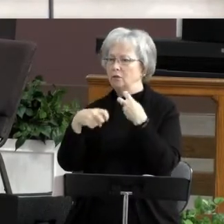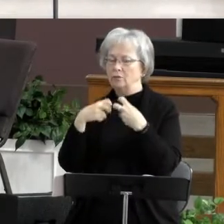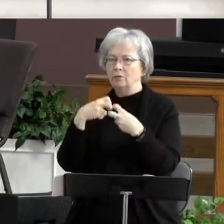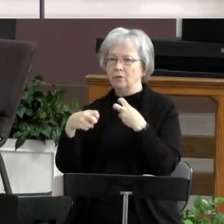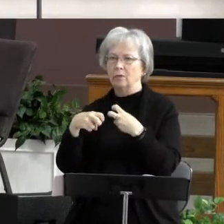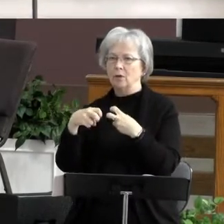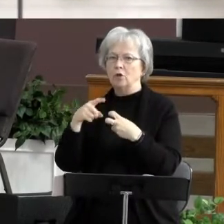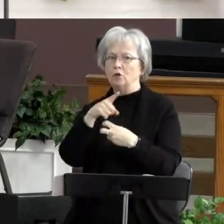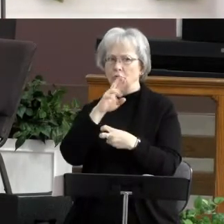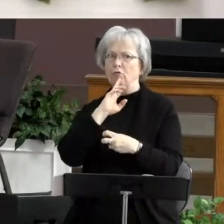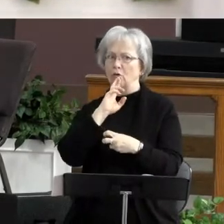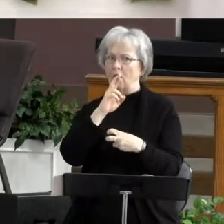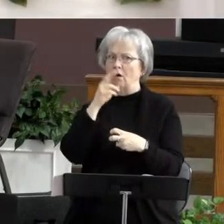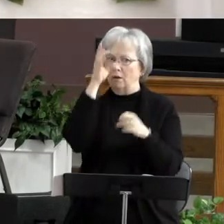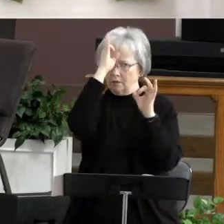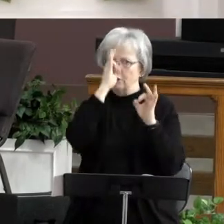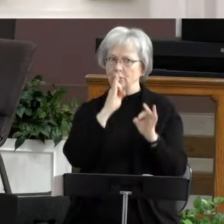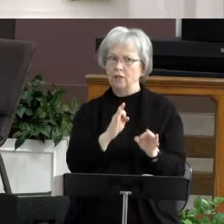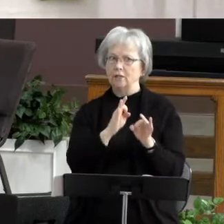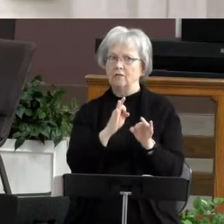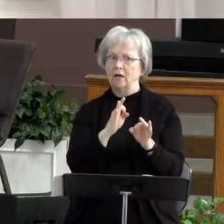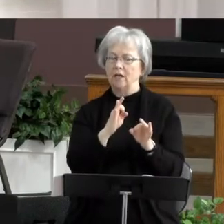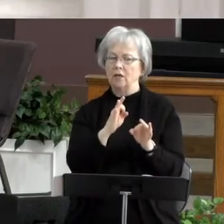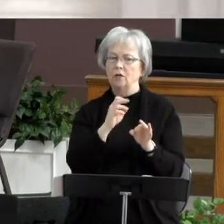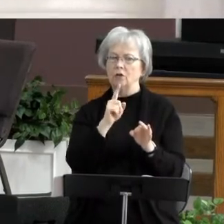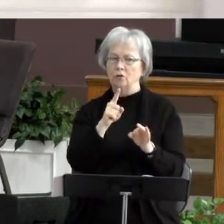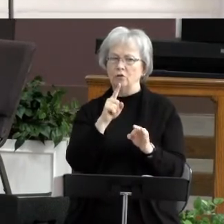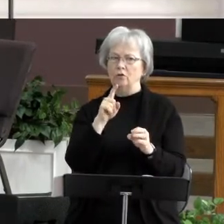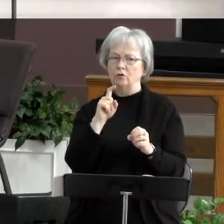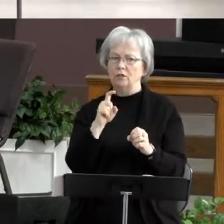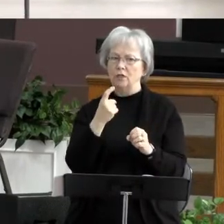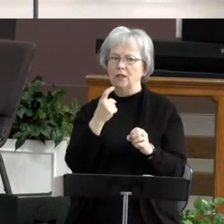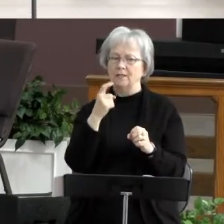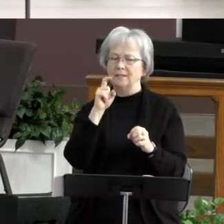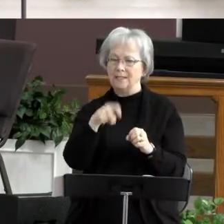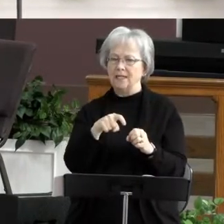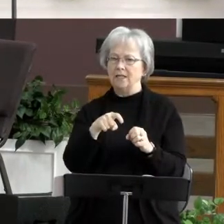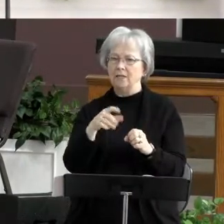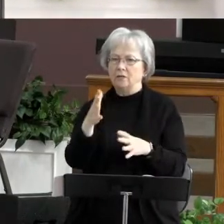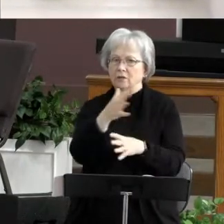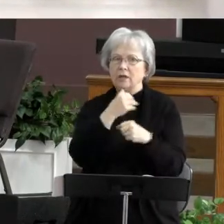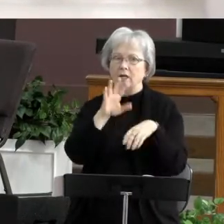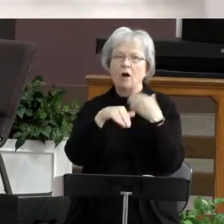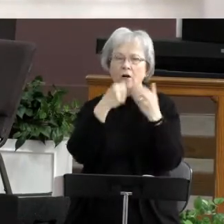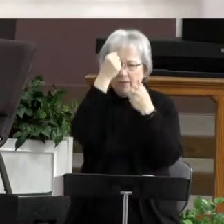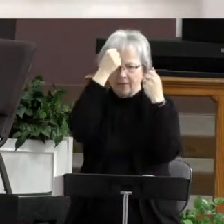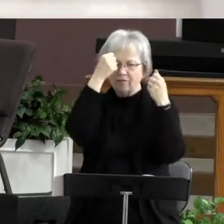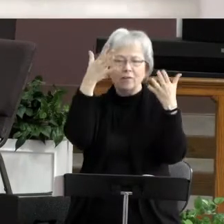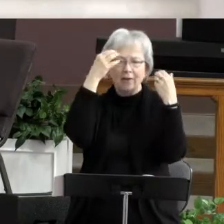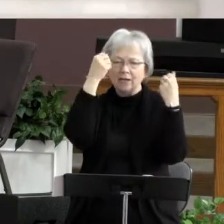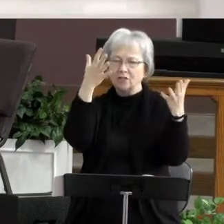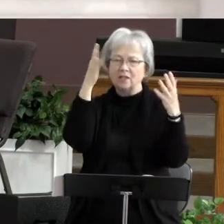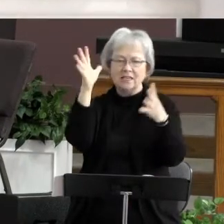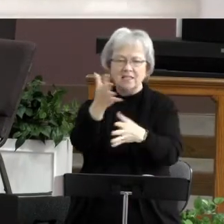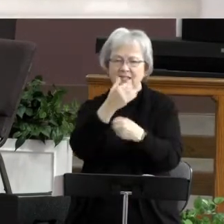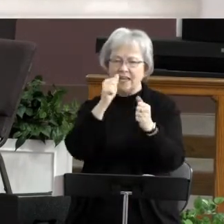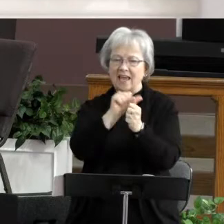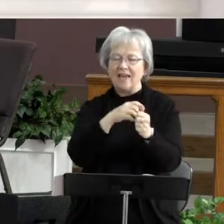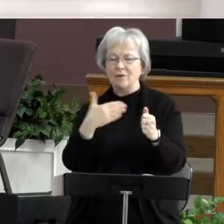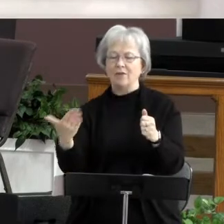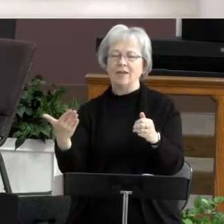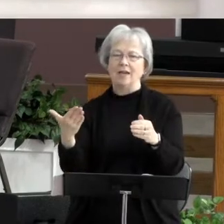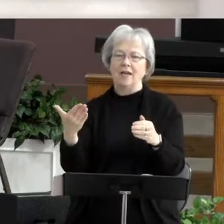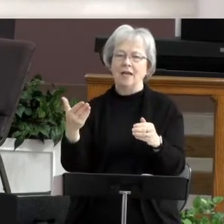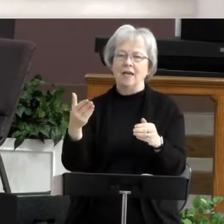world will tell you that you just need to get all of this information and take every aspect of it